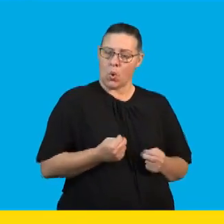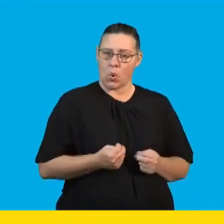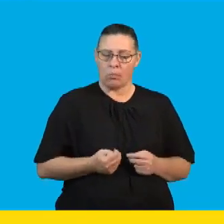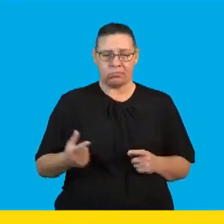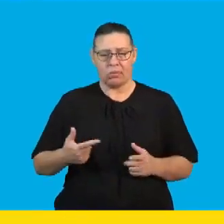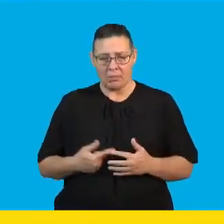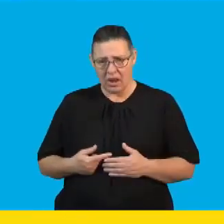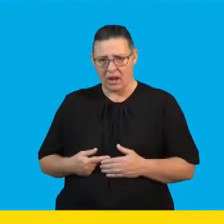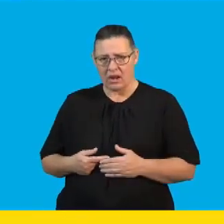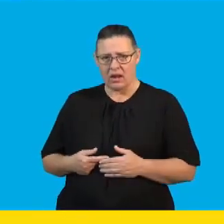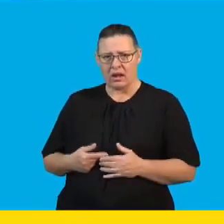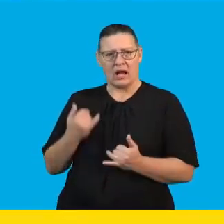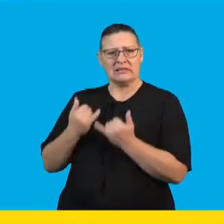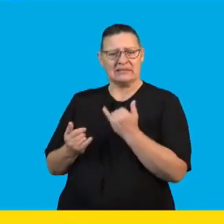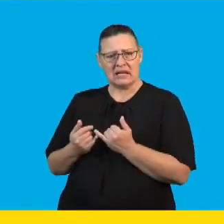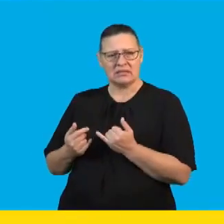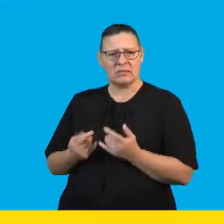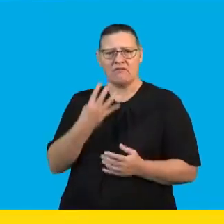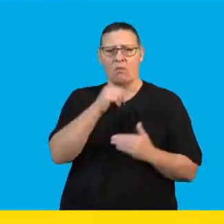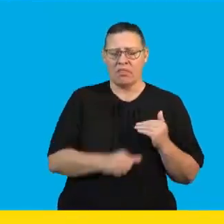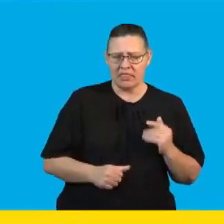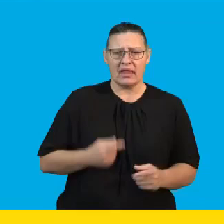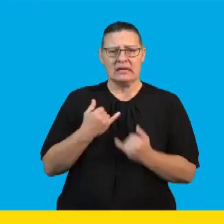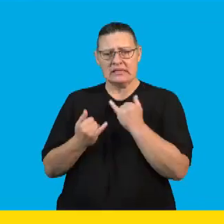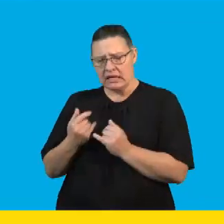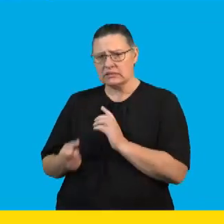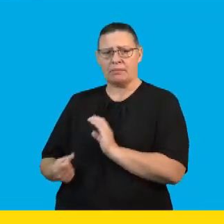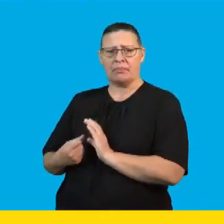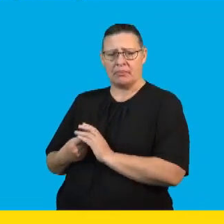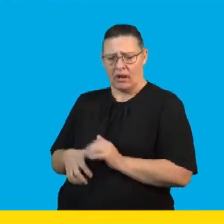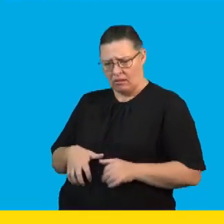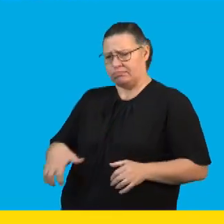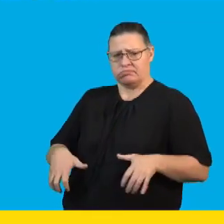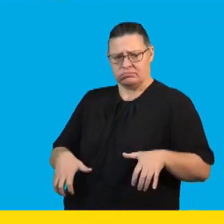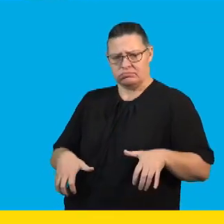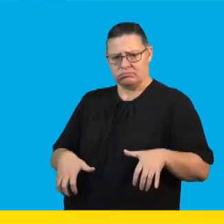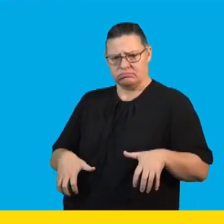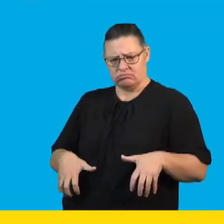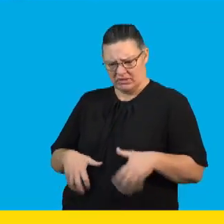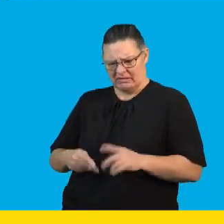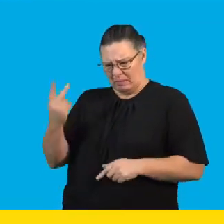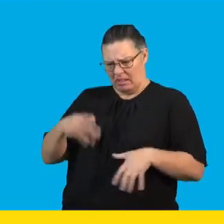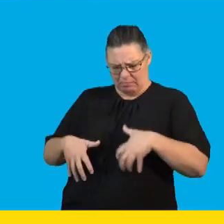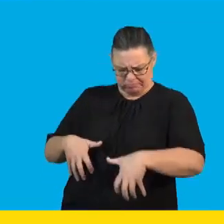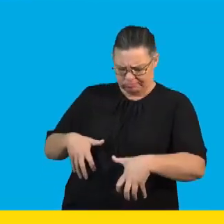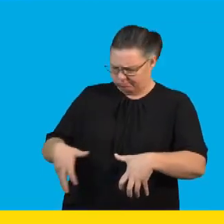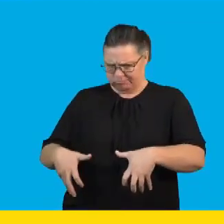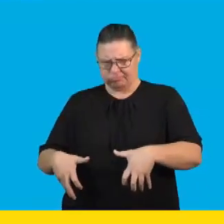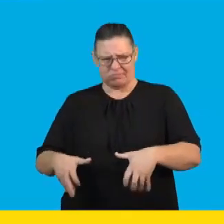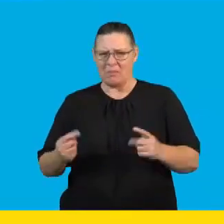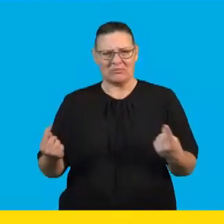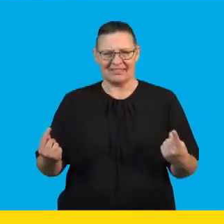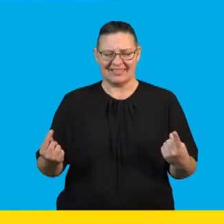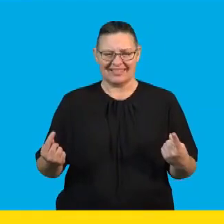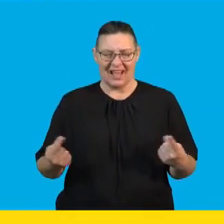formed, because it means she can be pregnant for 4 months, and can she be pregnant again for a week? So